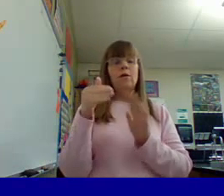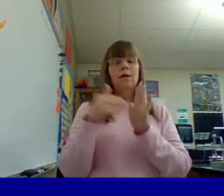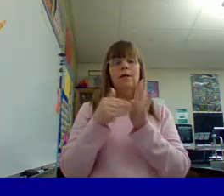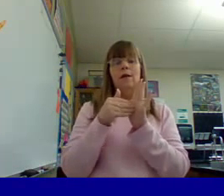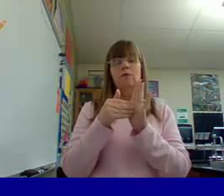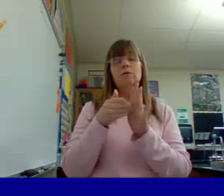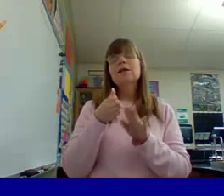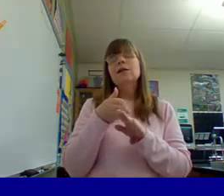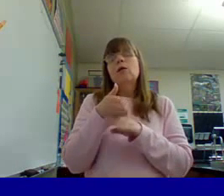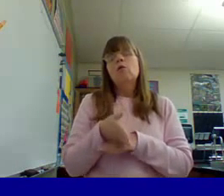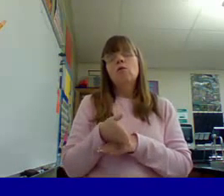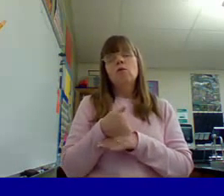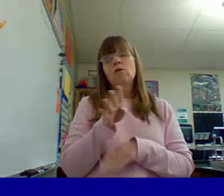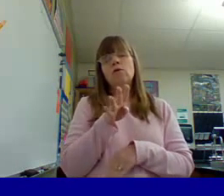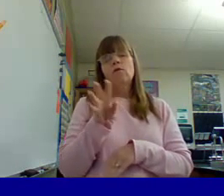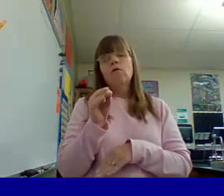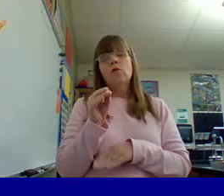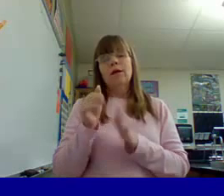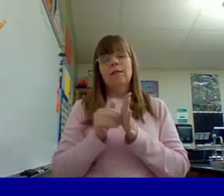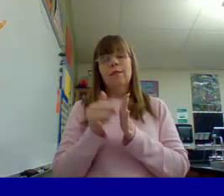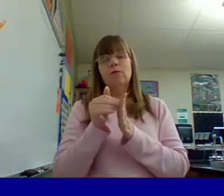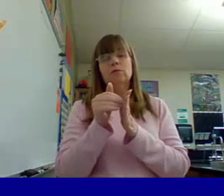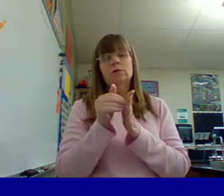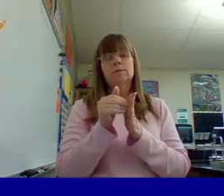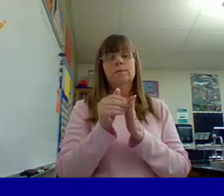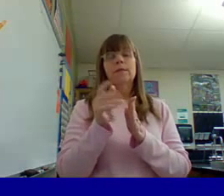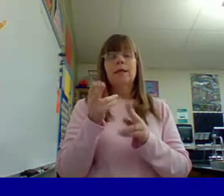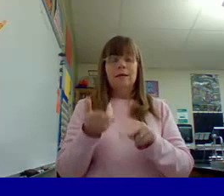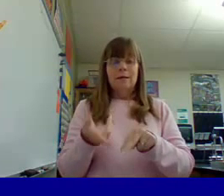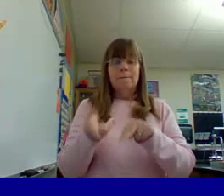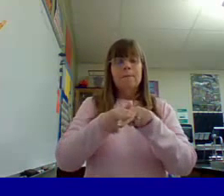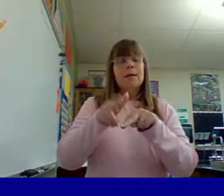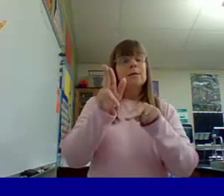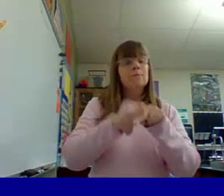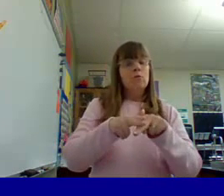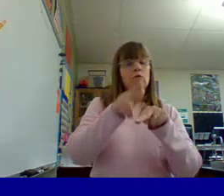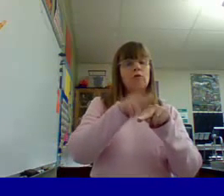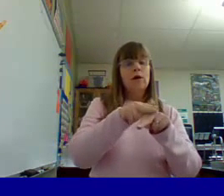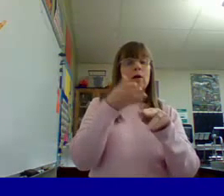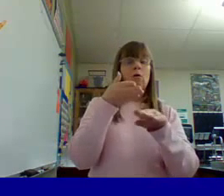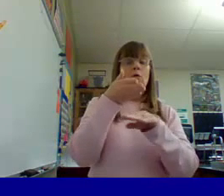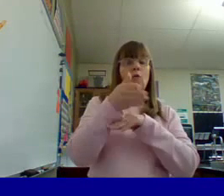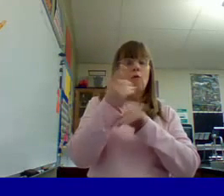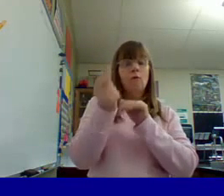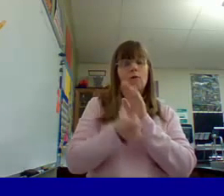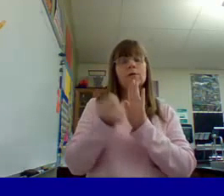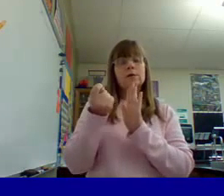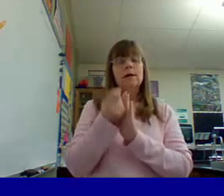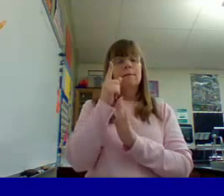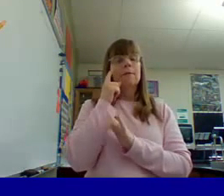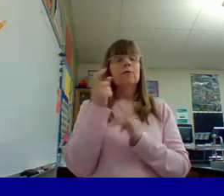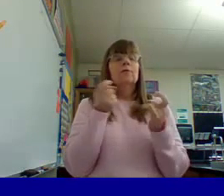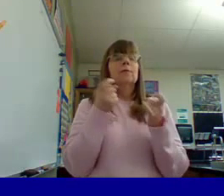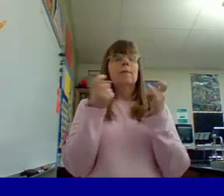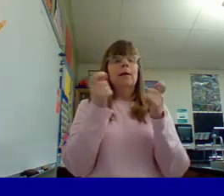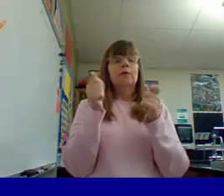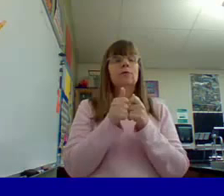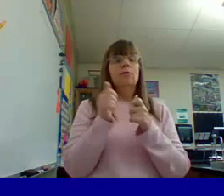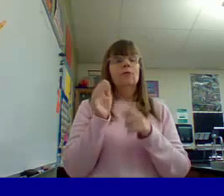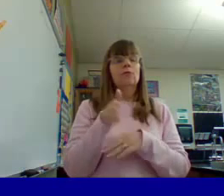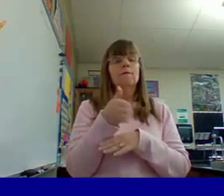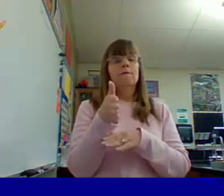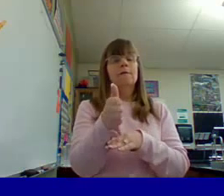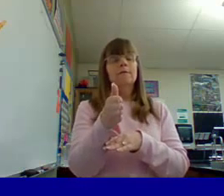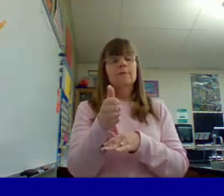over 40,000. That has been improving over time because we've been managing those fish populations. They've